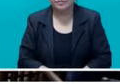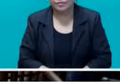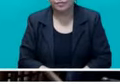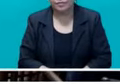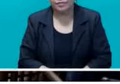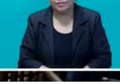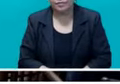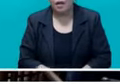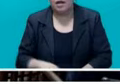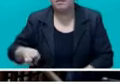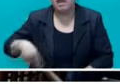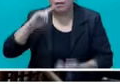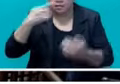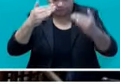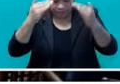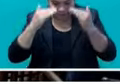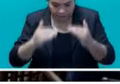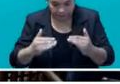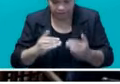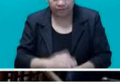Honourable members, we will move on.